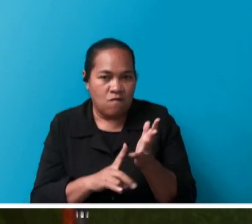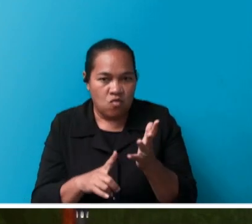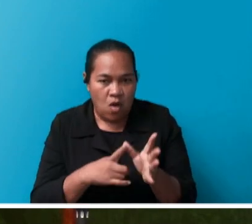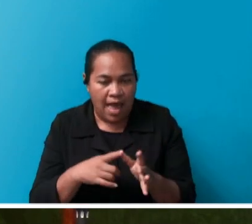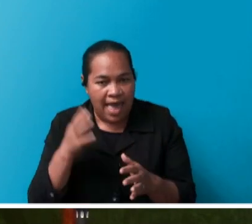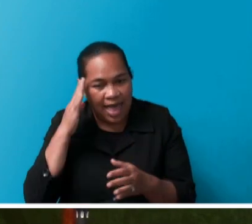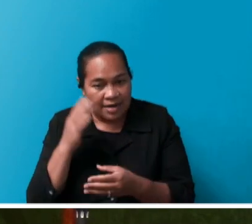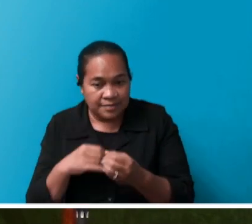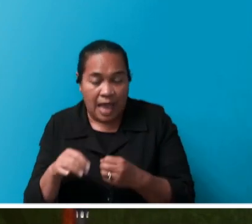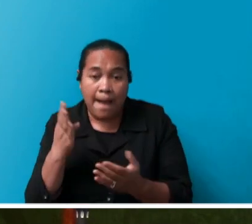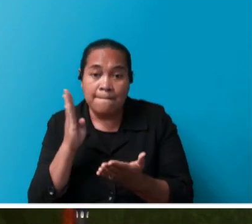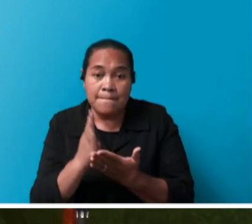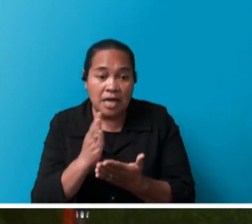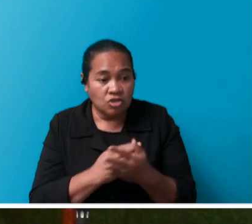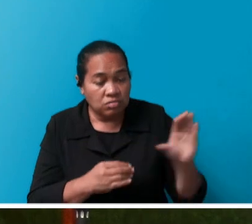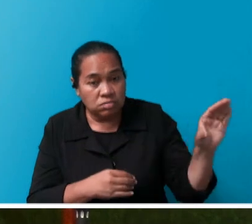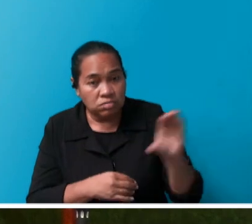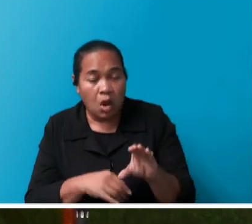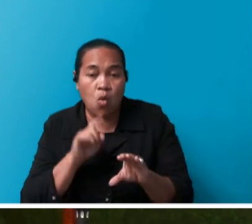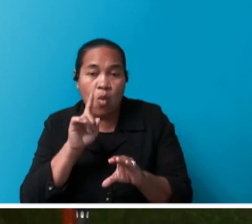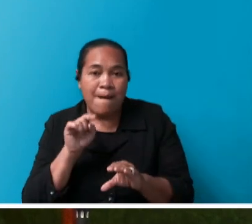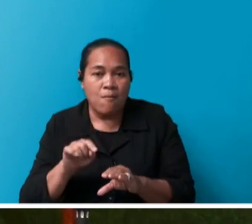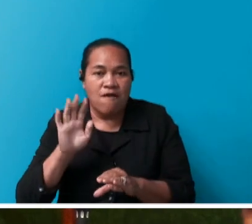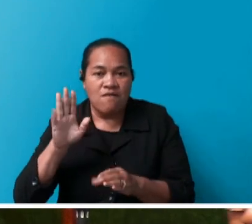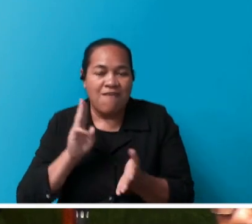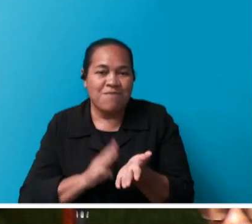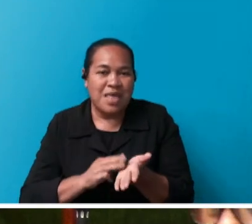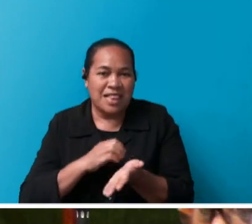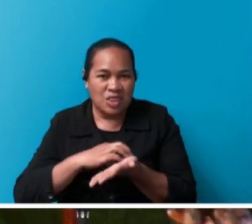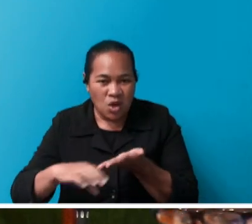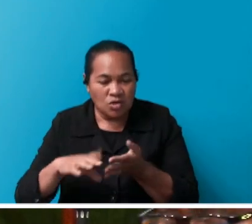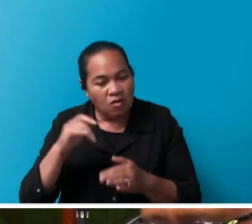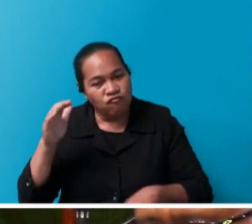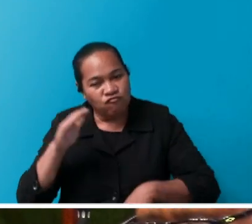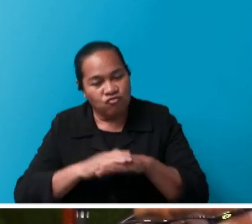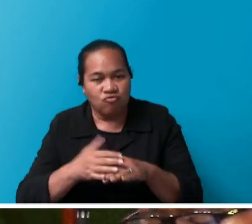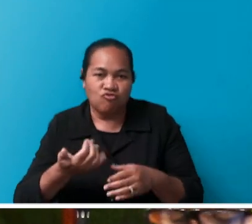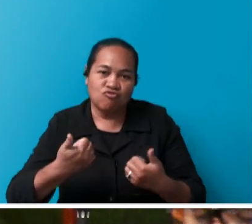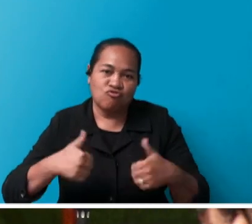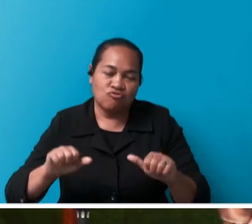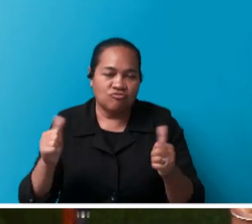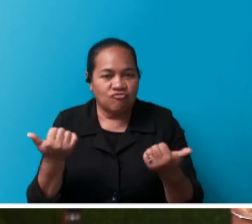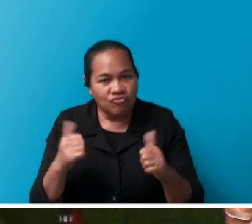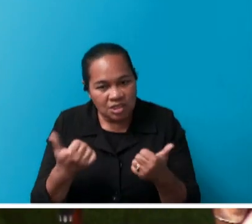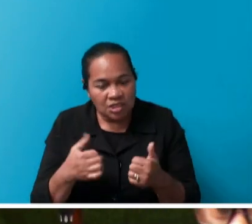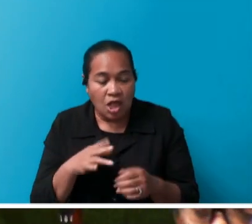Budget allocation for this is $1.5 million. This has been fully utilized, and this